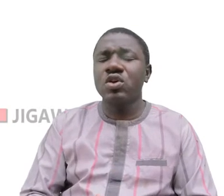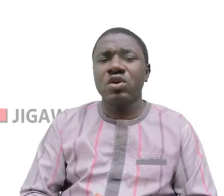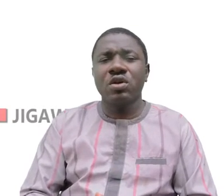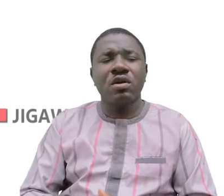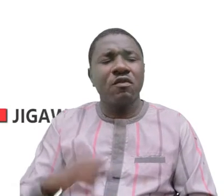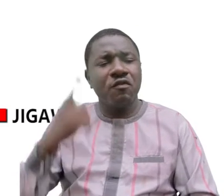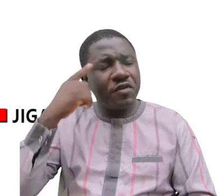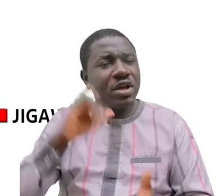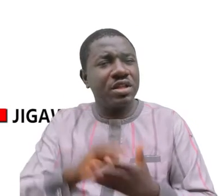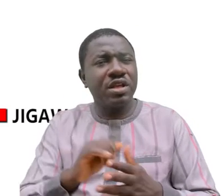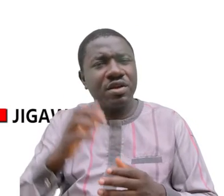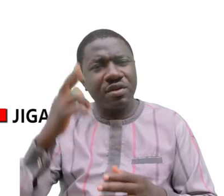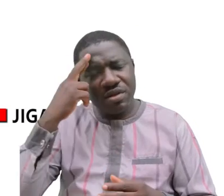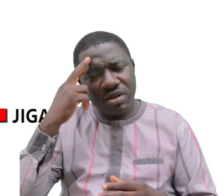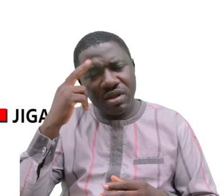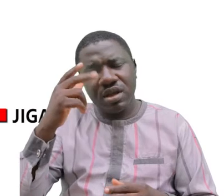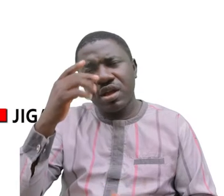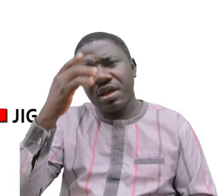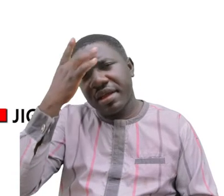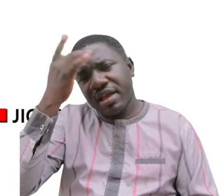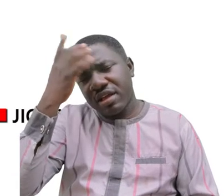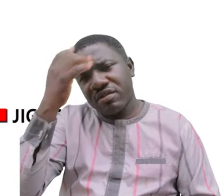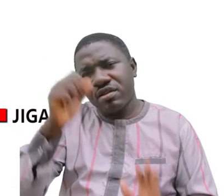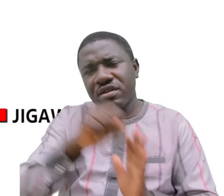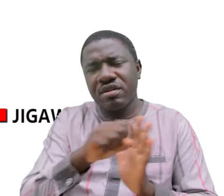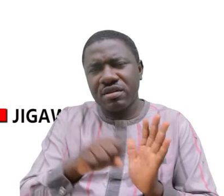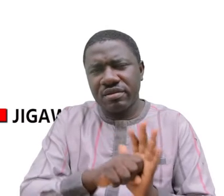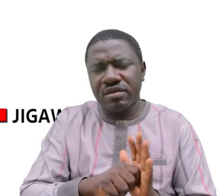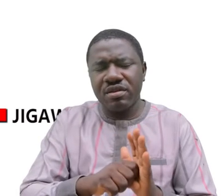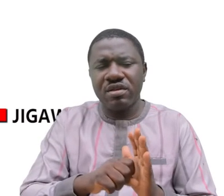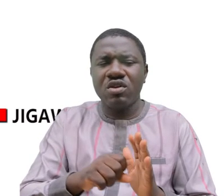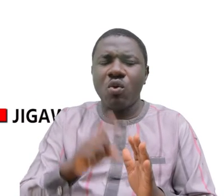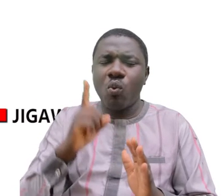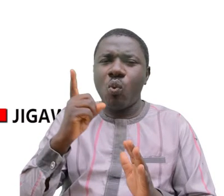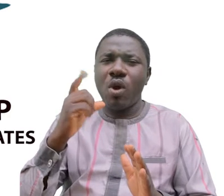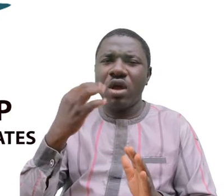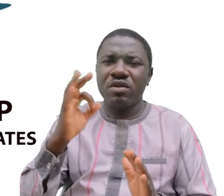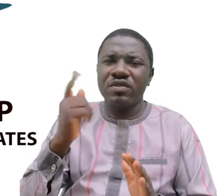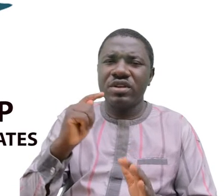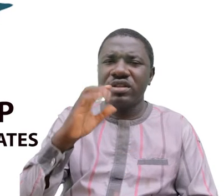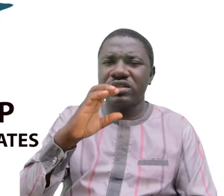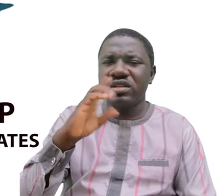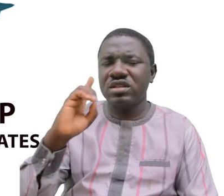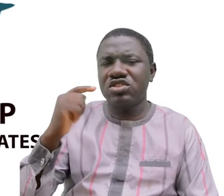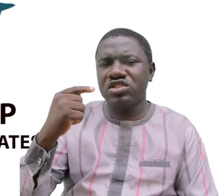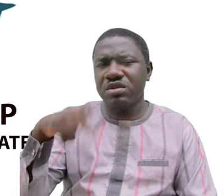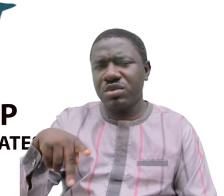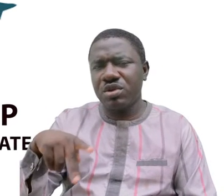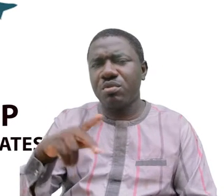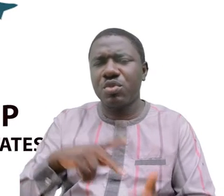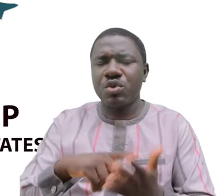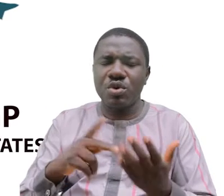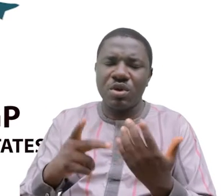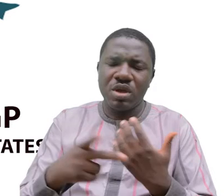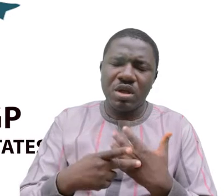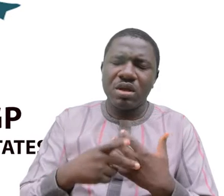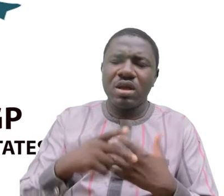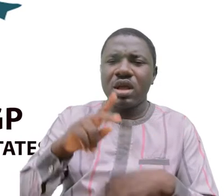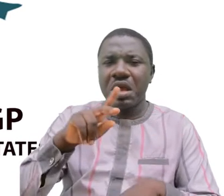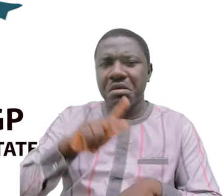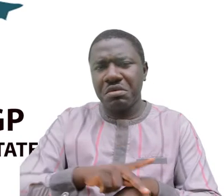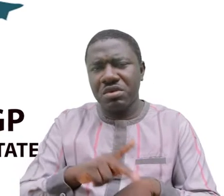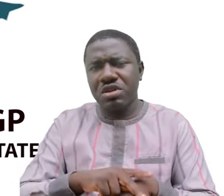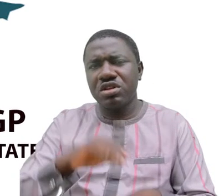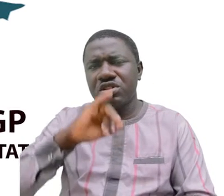To this end, KANO State, as one of the CDGP2 focal states, alongside Kaduna, Jigawa